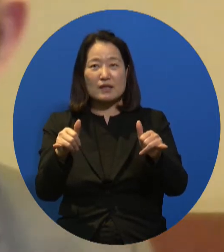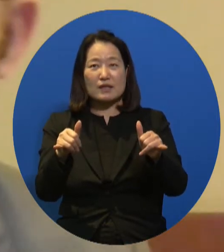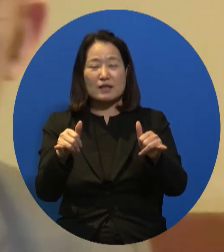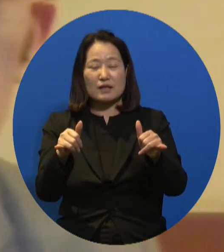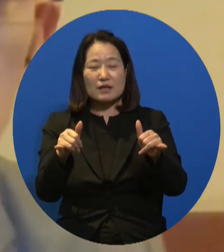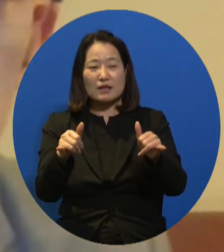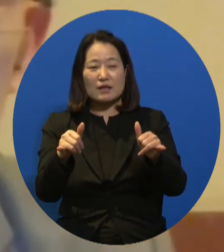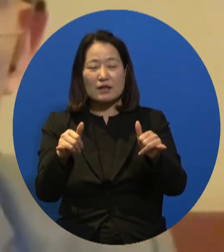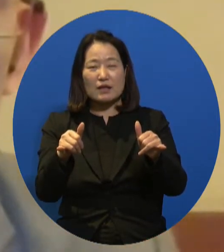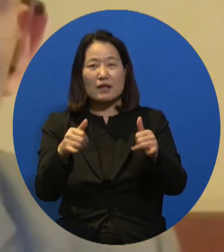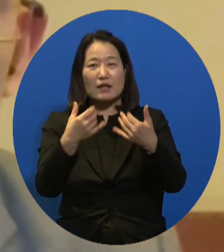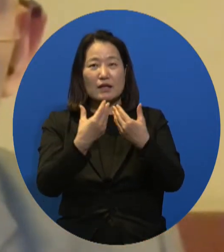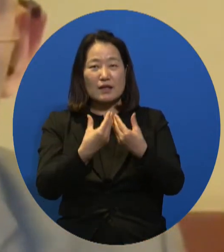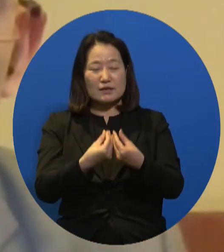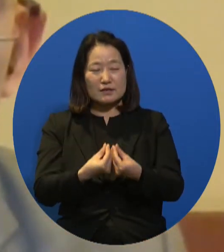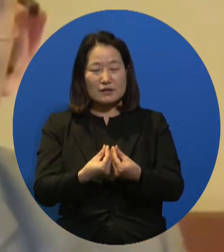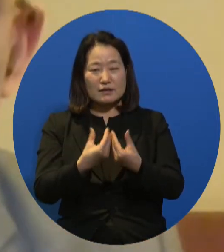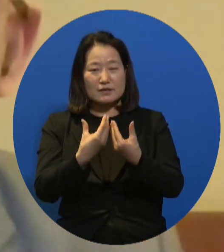jurors.